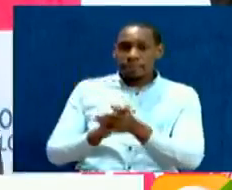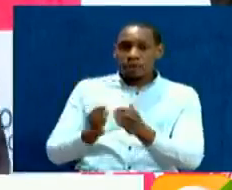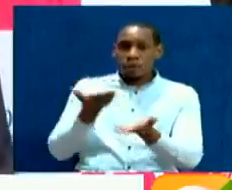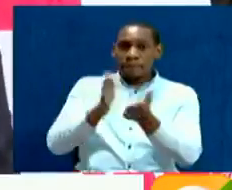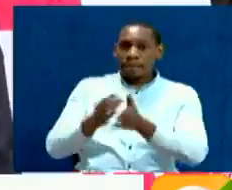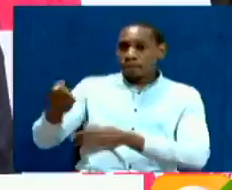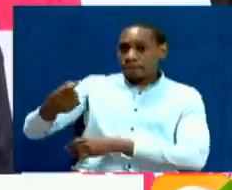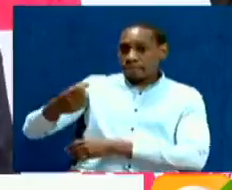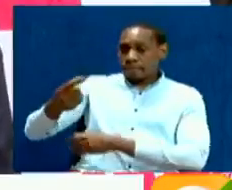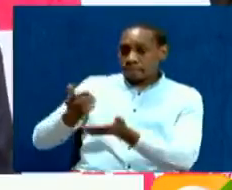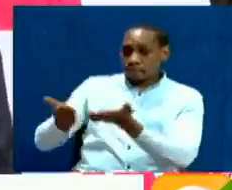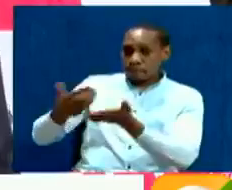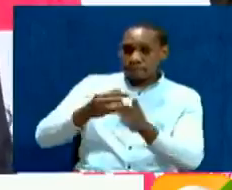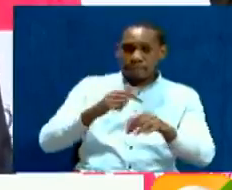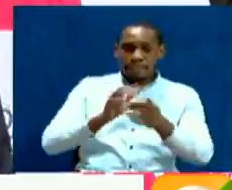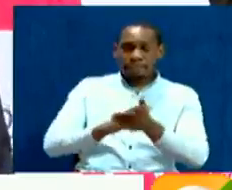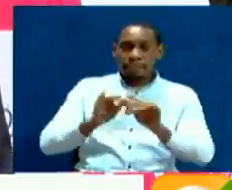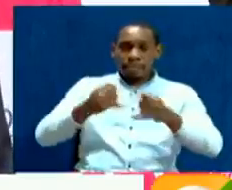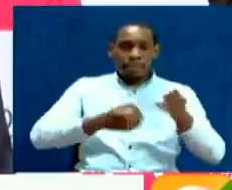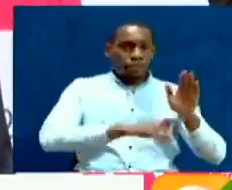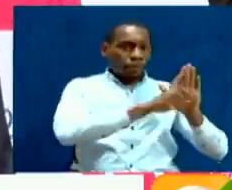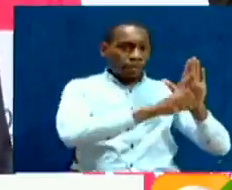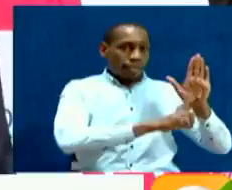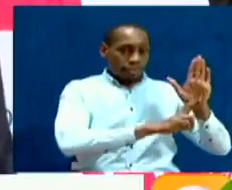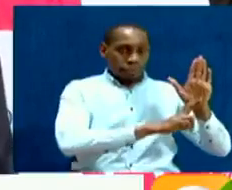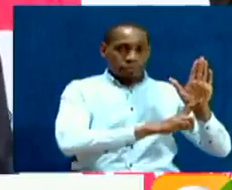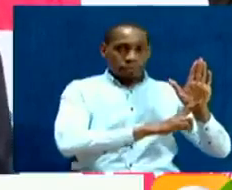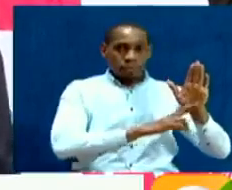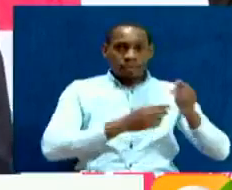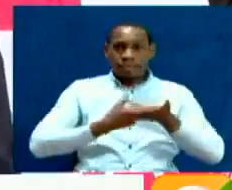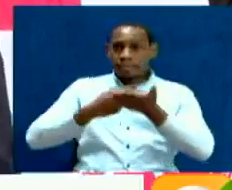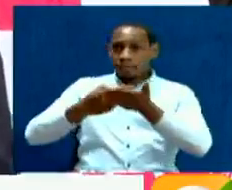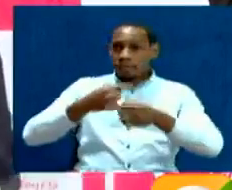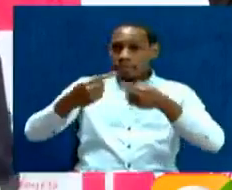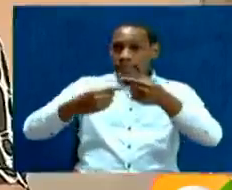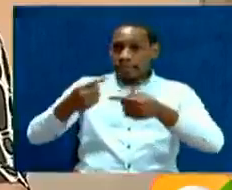shrinking incomes, even as new regulatory challenges are under discussion.